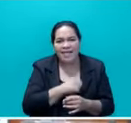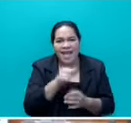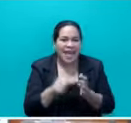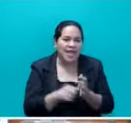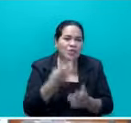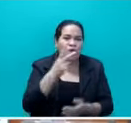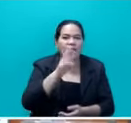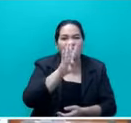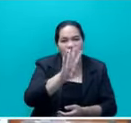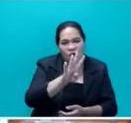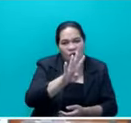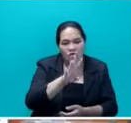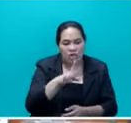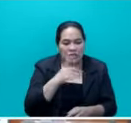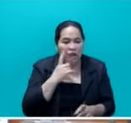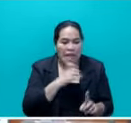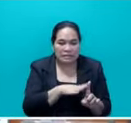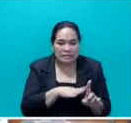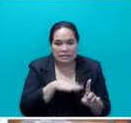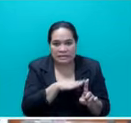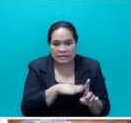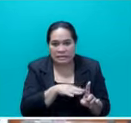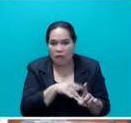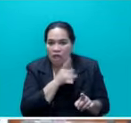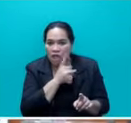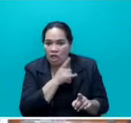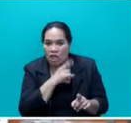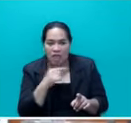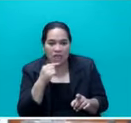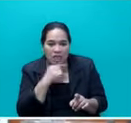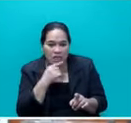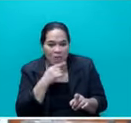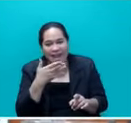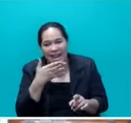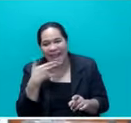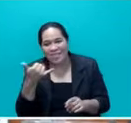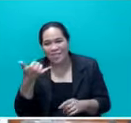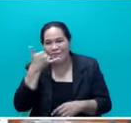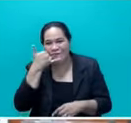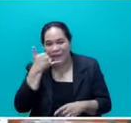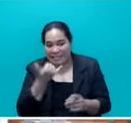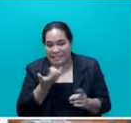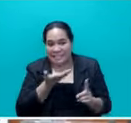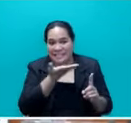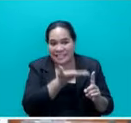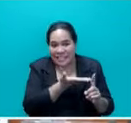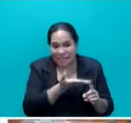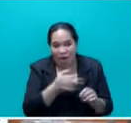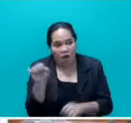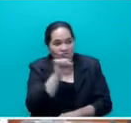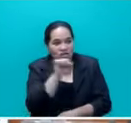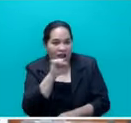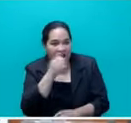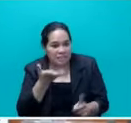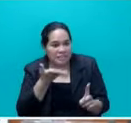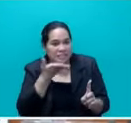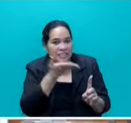24-year-old who entices some young girl who's 16 or 15 with a nice mobile phone and, in his nice flash car. That's what